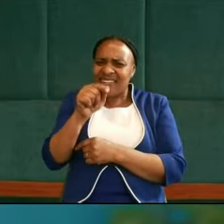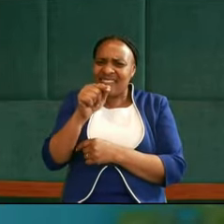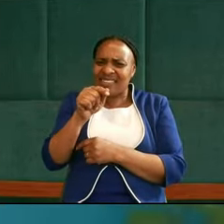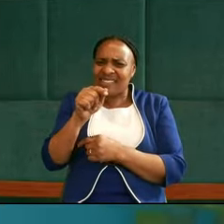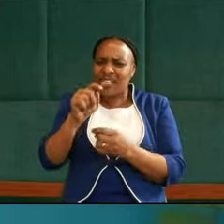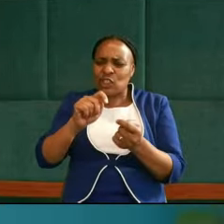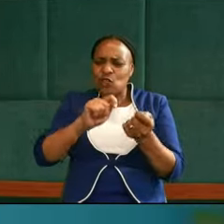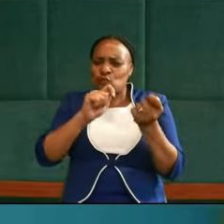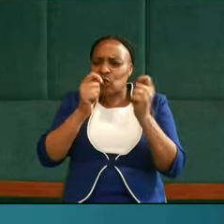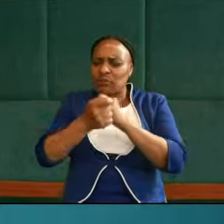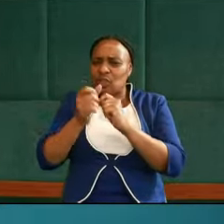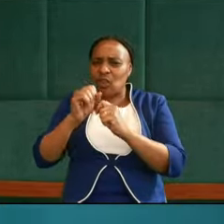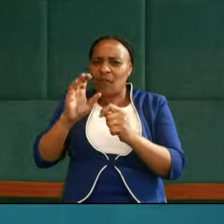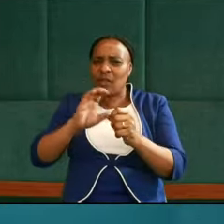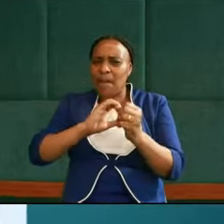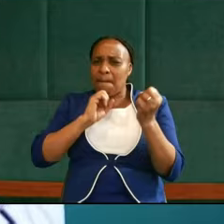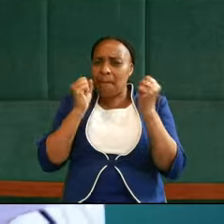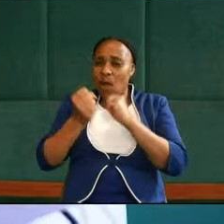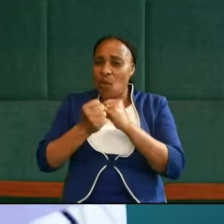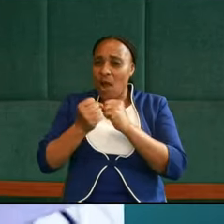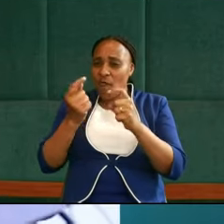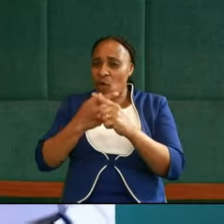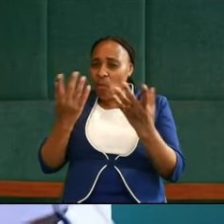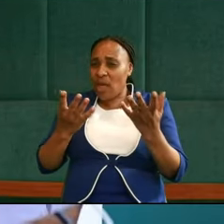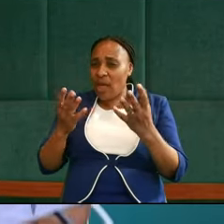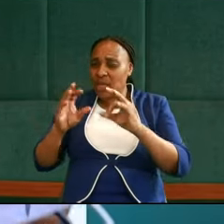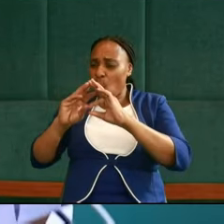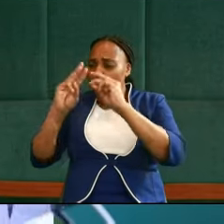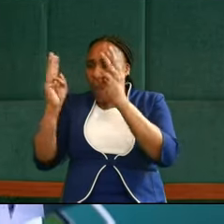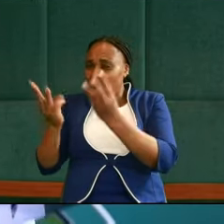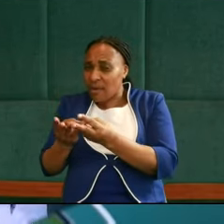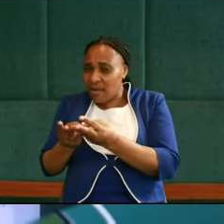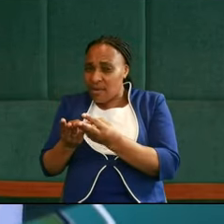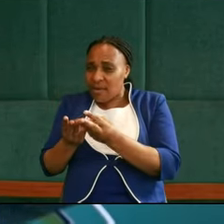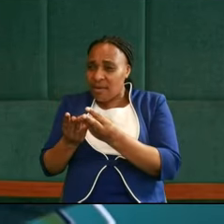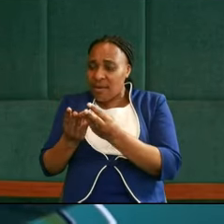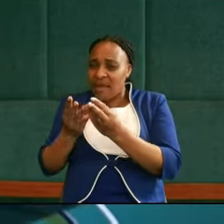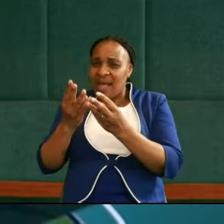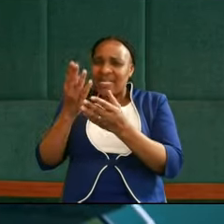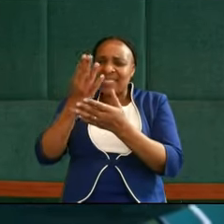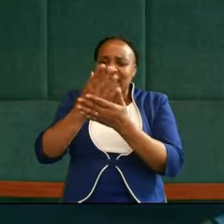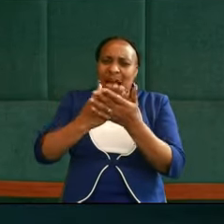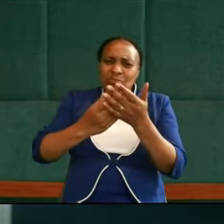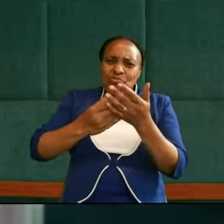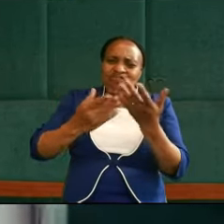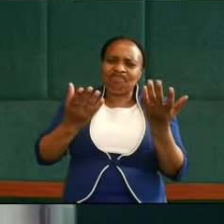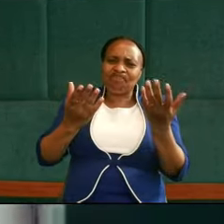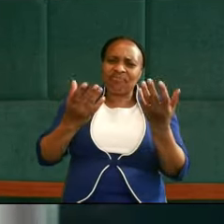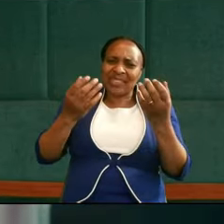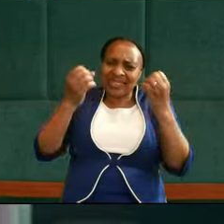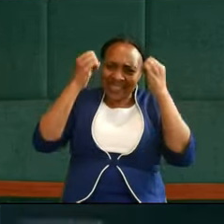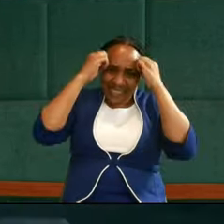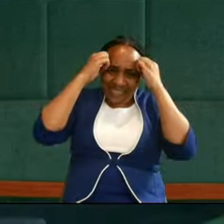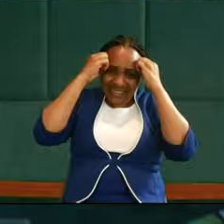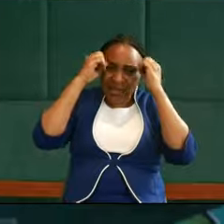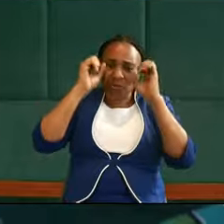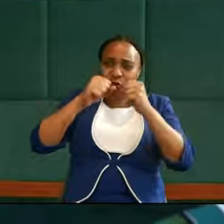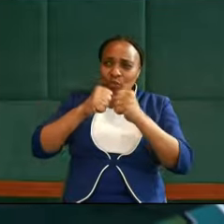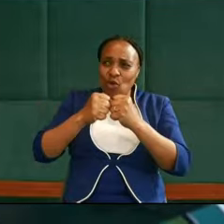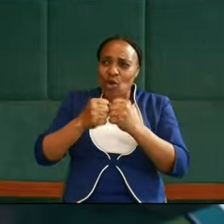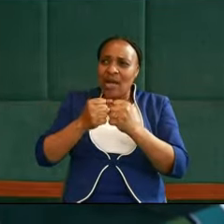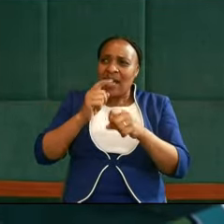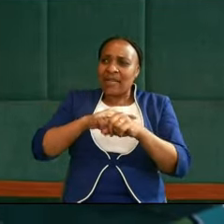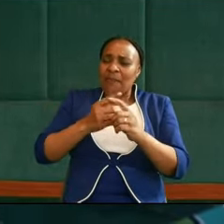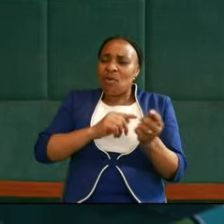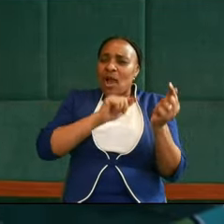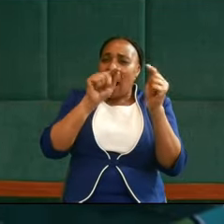power of the gospel in our lives? Sabbath school study upon Sabbath school study. When the quarter ends, a